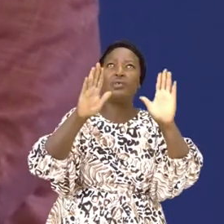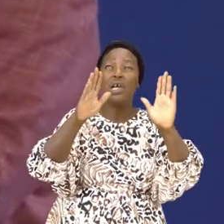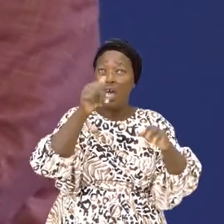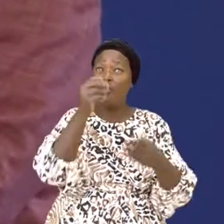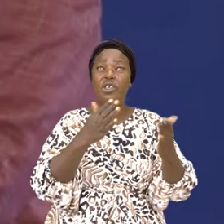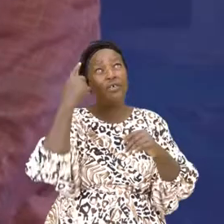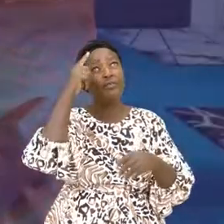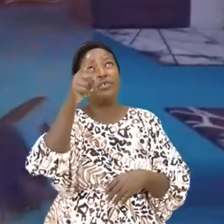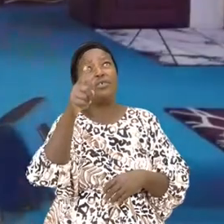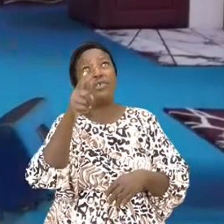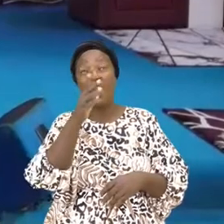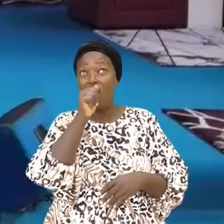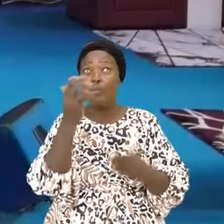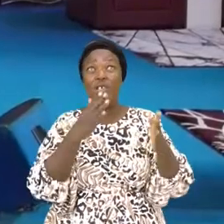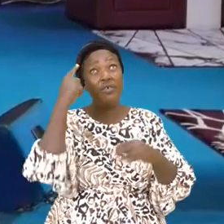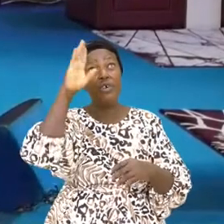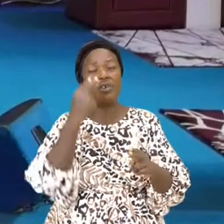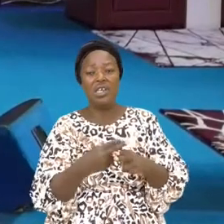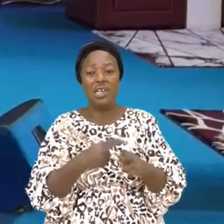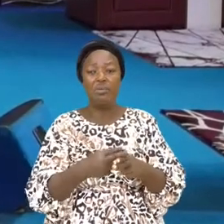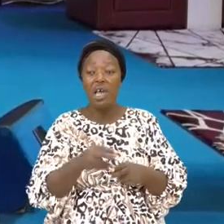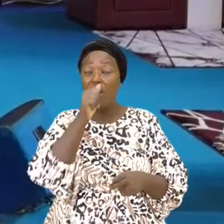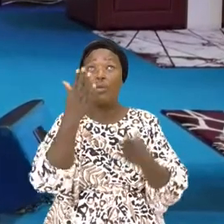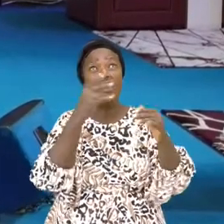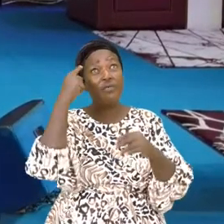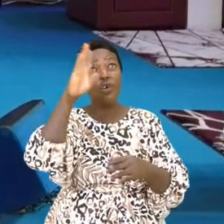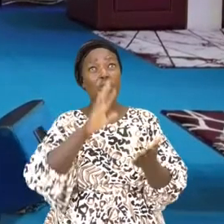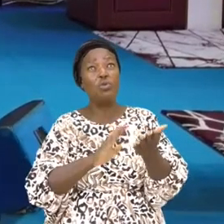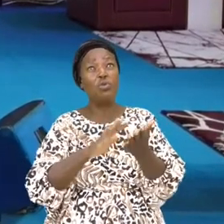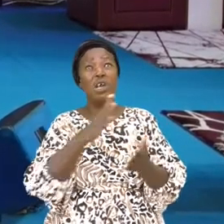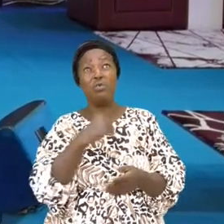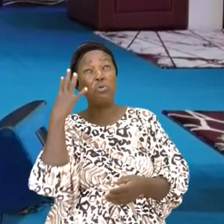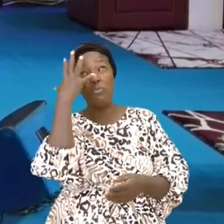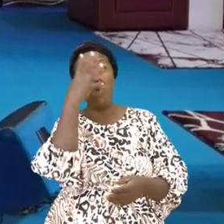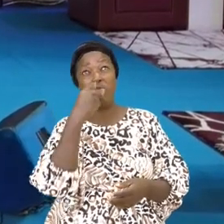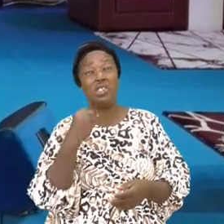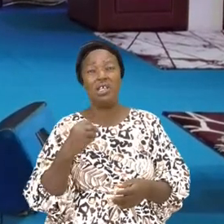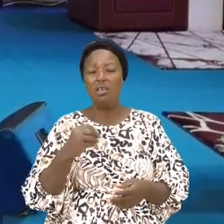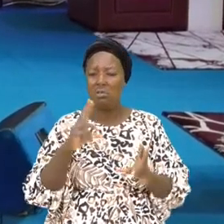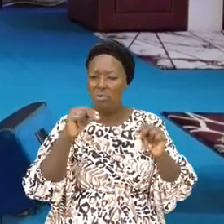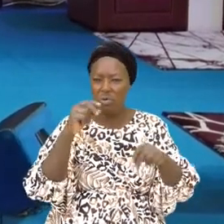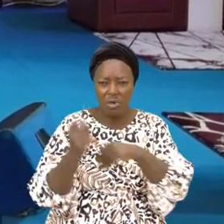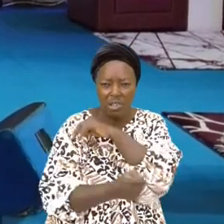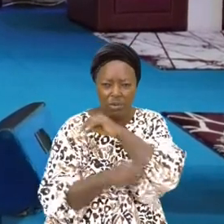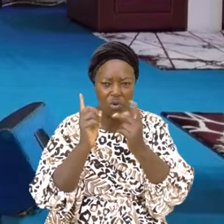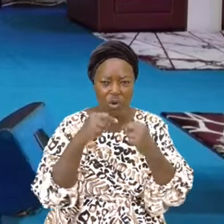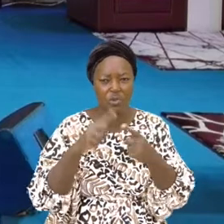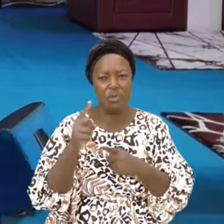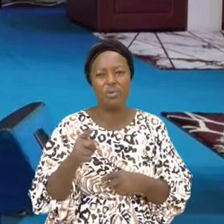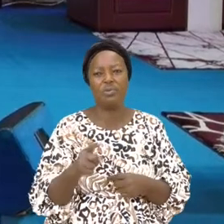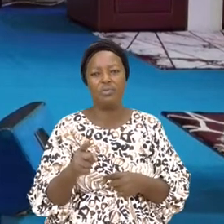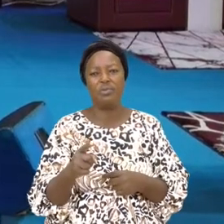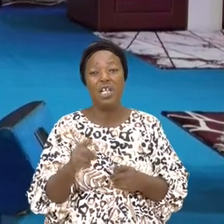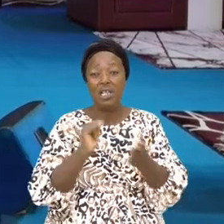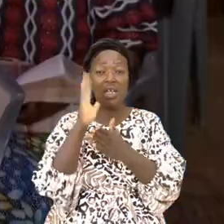you, I'm here for your name, I'm here for your glory, no temptation will come to you that